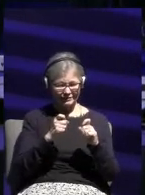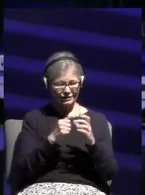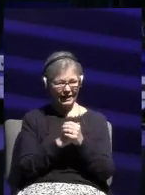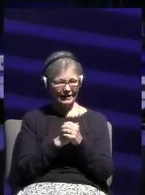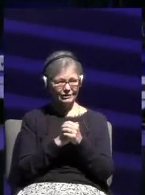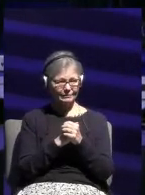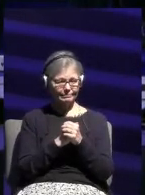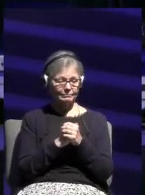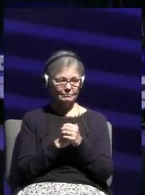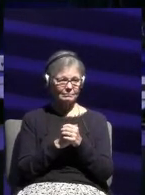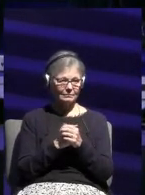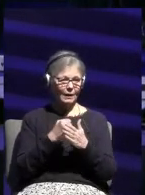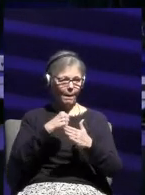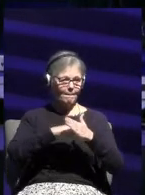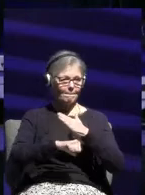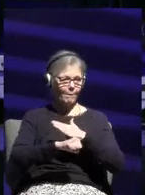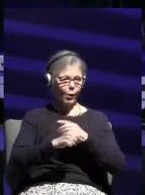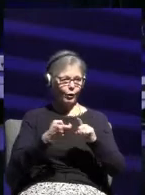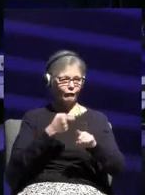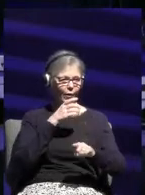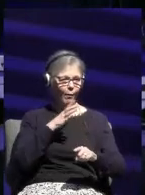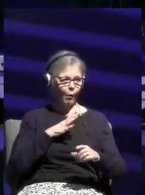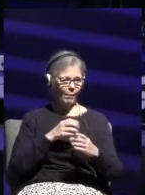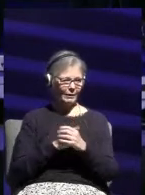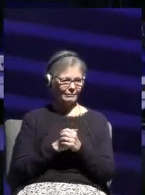You're only going to be born of a woman.